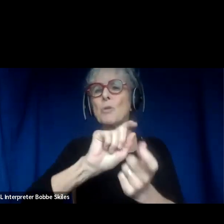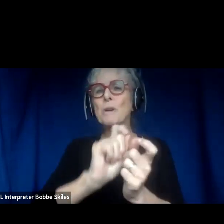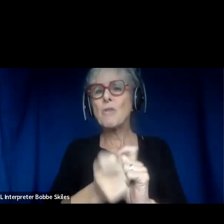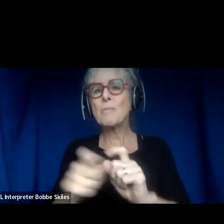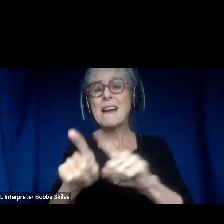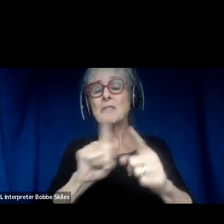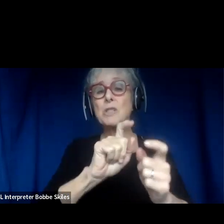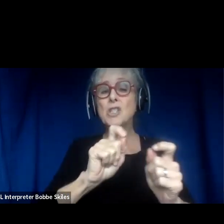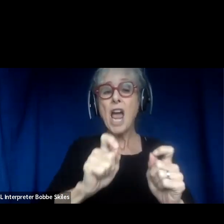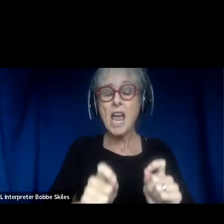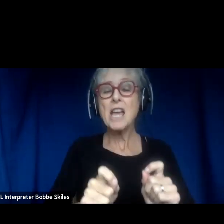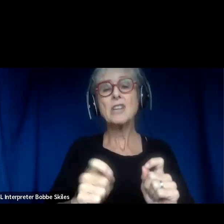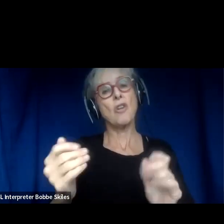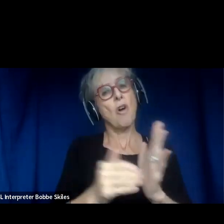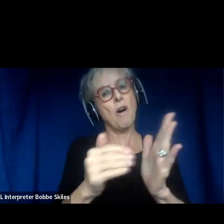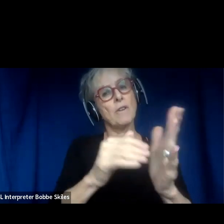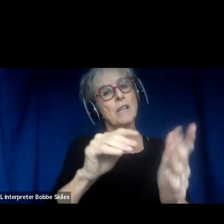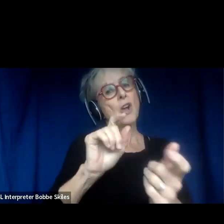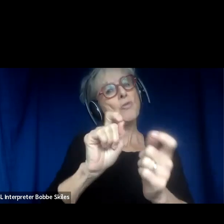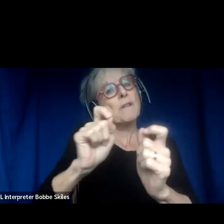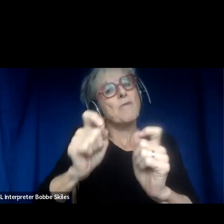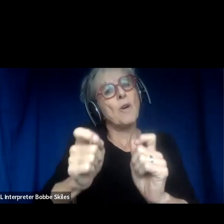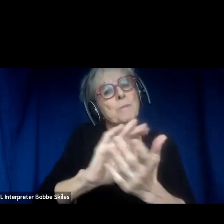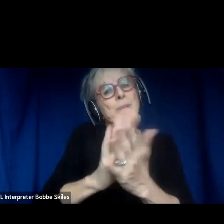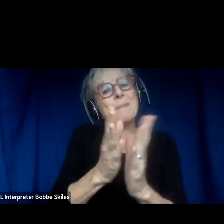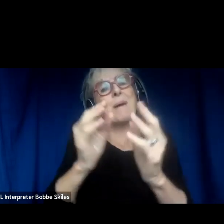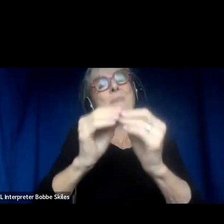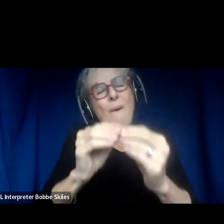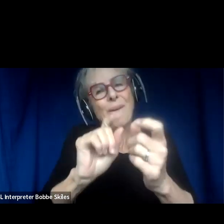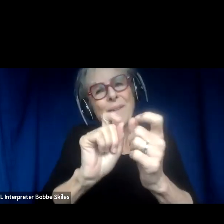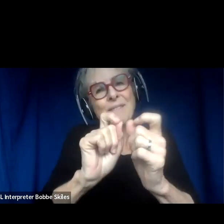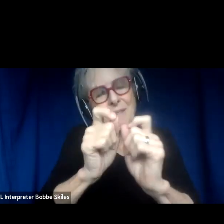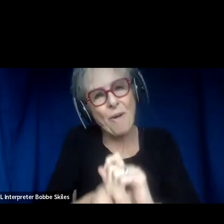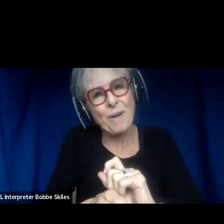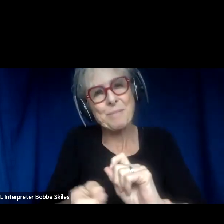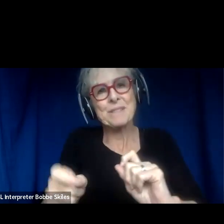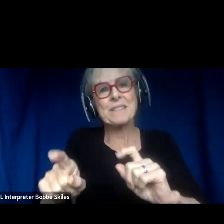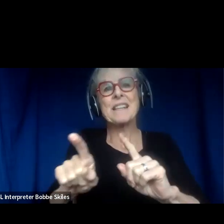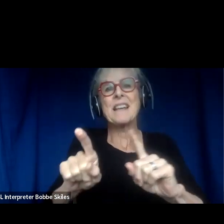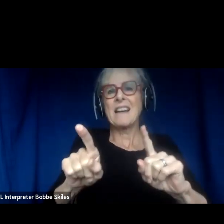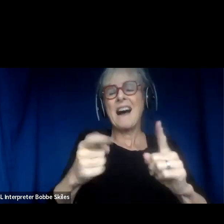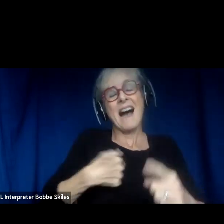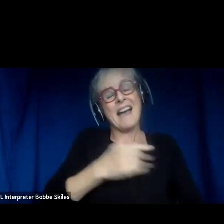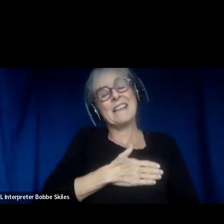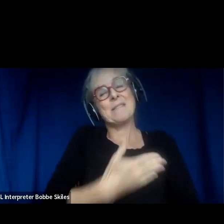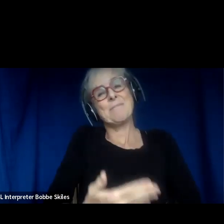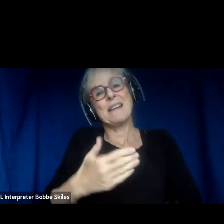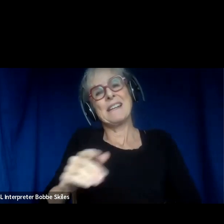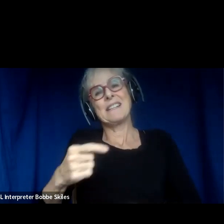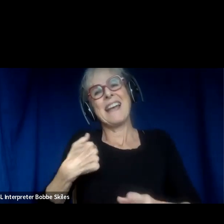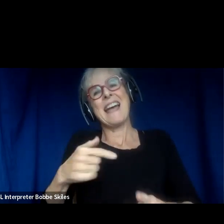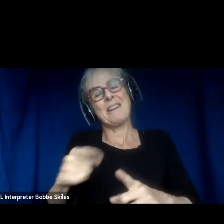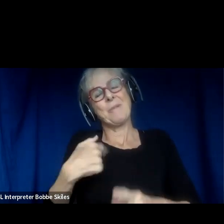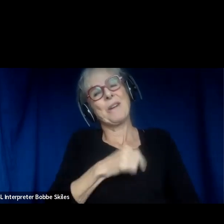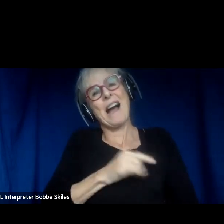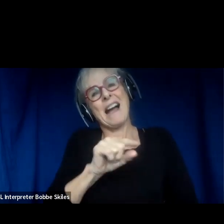Little Hoover Commission knows that often reforms beget even more reforms. I admit, as a state council, we're guilty of that. I'm not patient enough to wait for